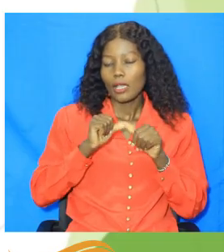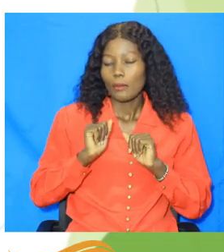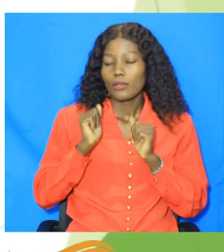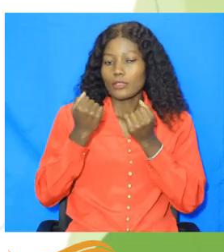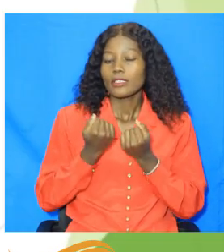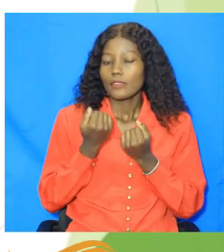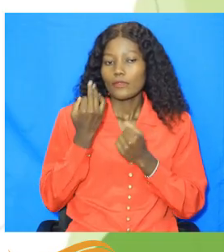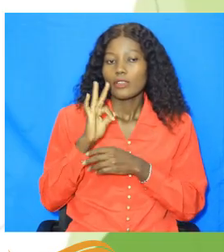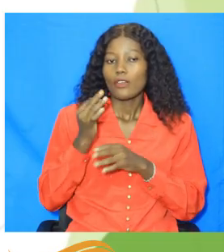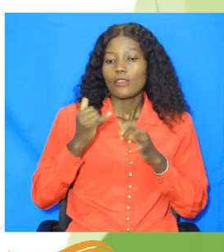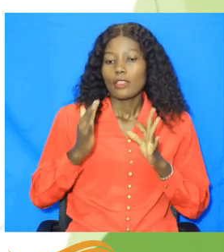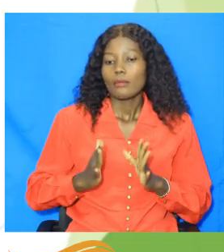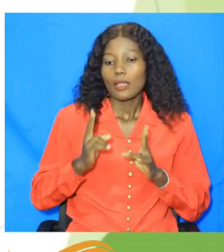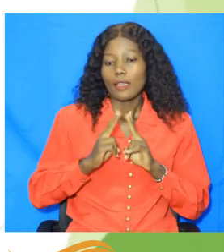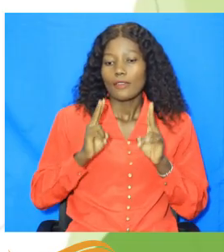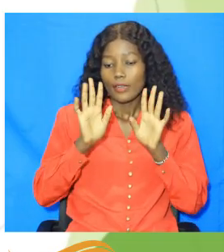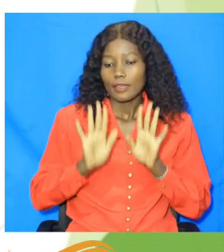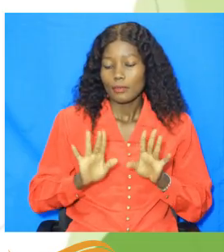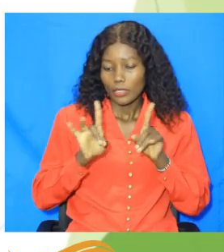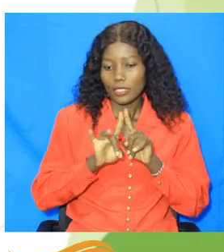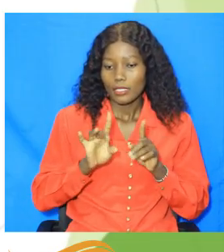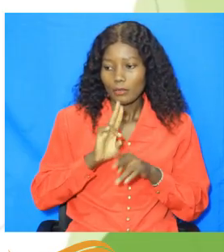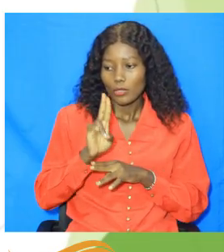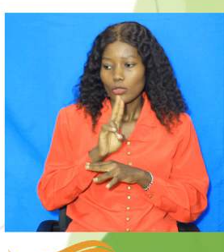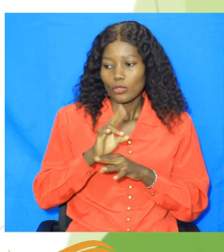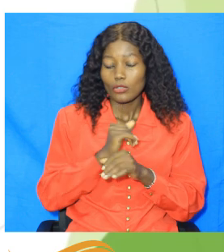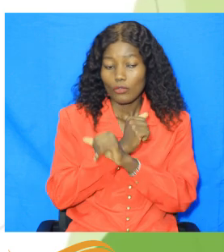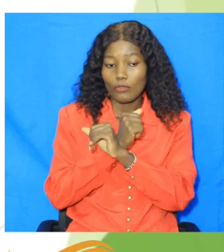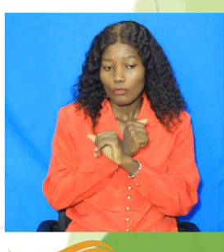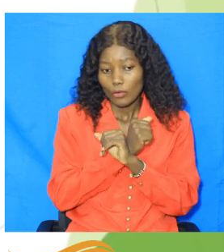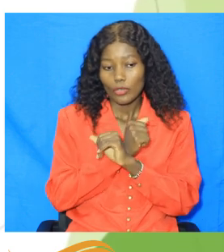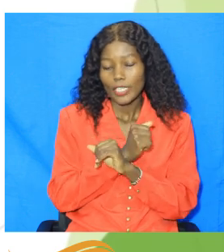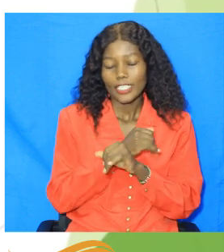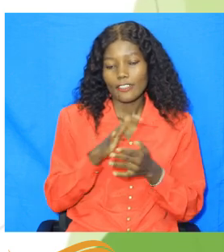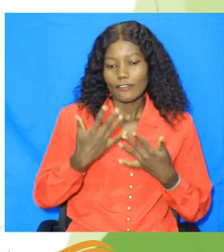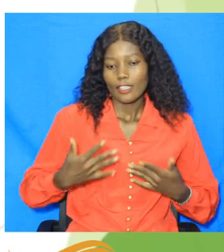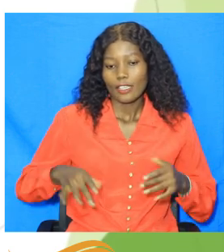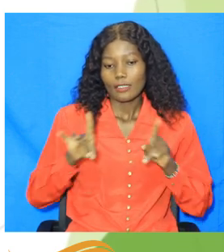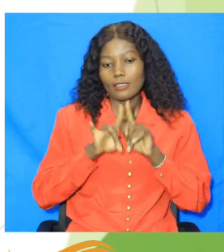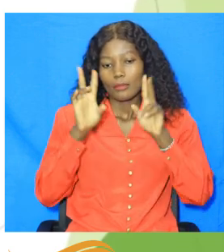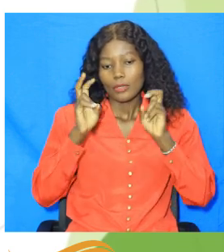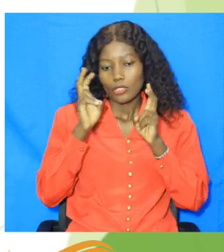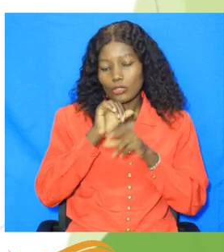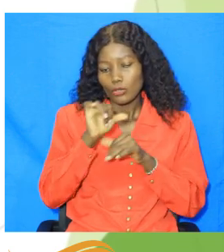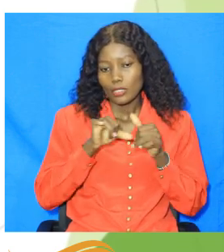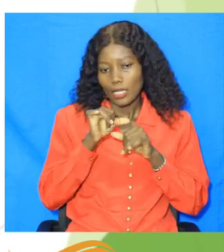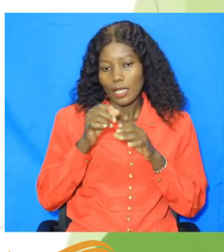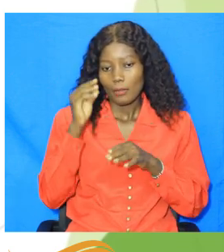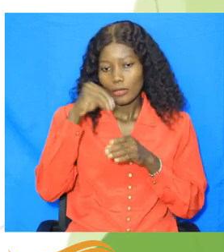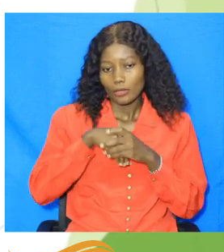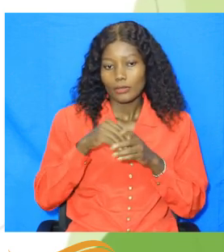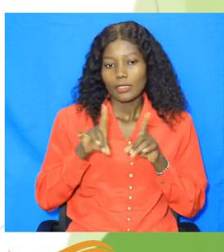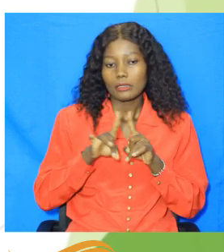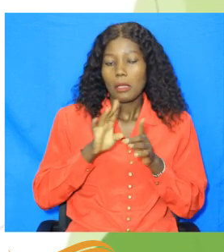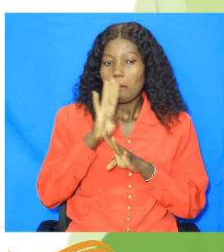very important. The issues to do with use of protective equipment, very, very important. Issues surrounding scoring, prohibited